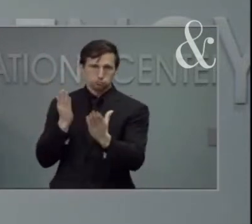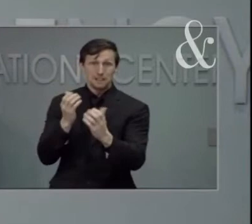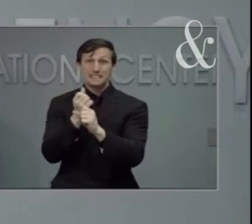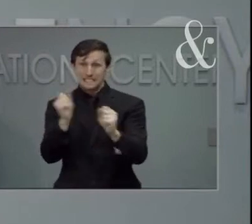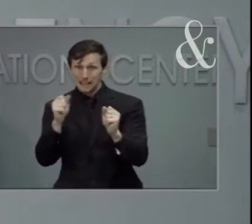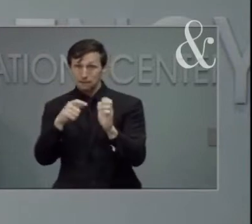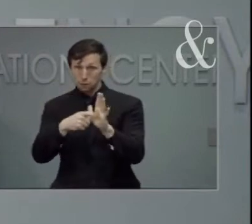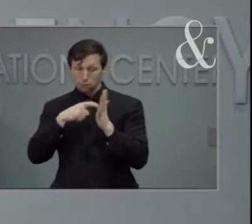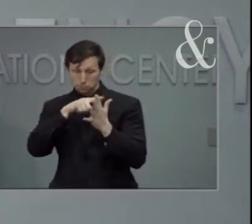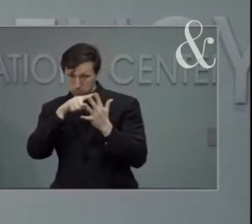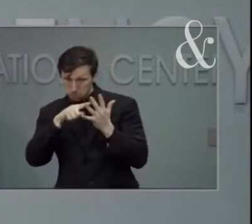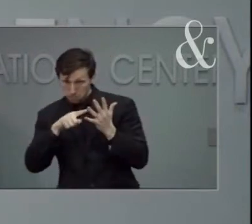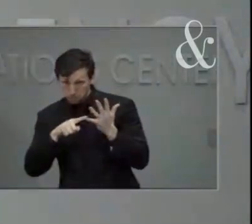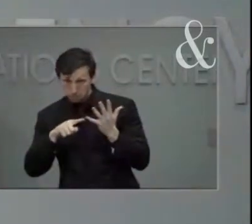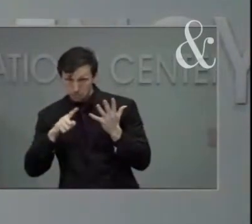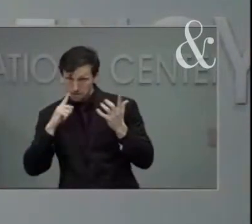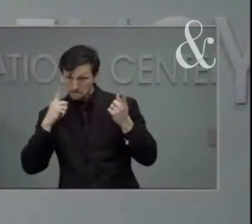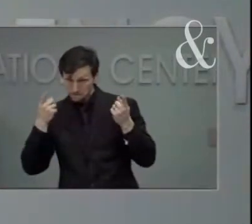classroom. Thanks.